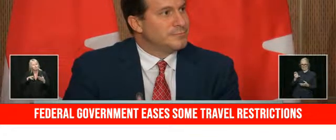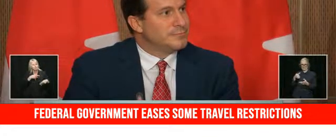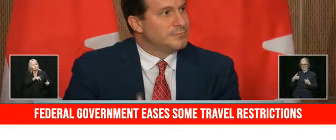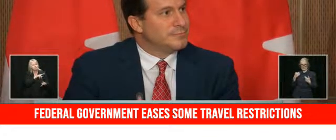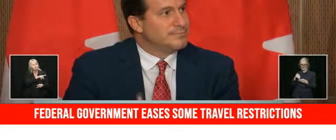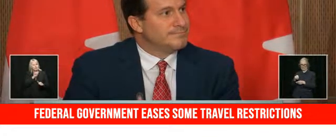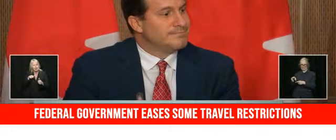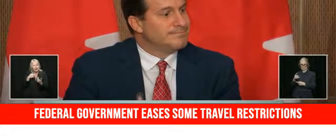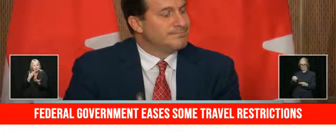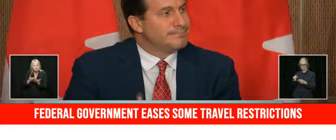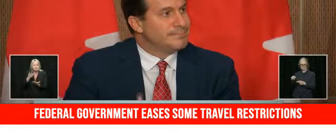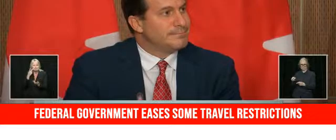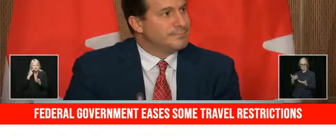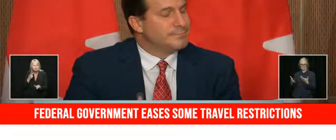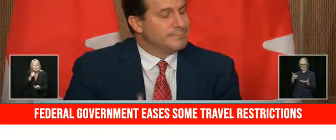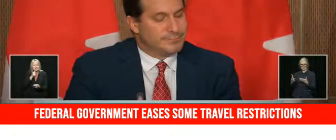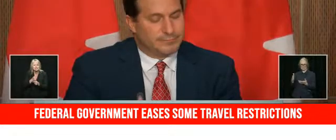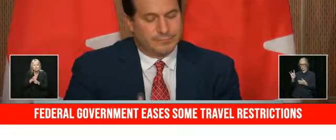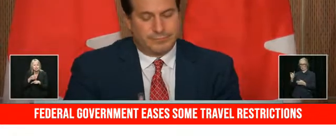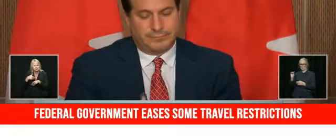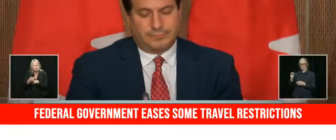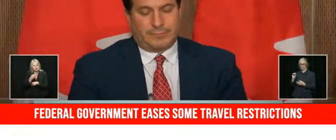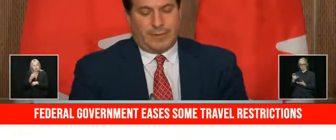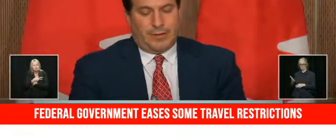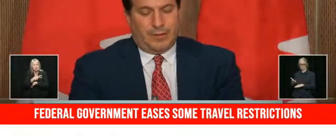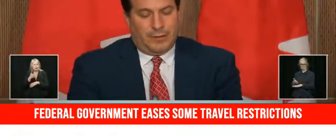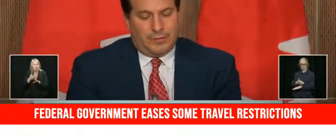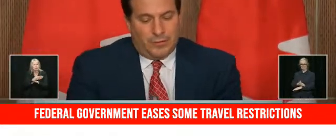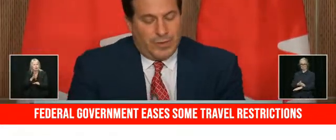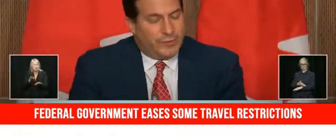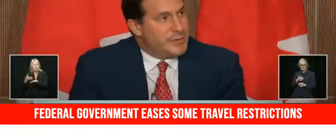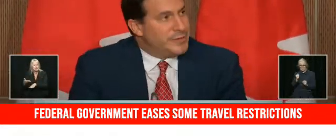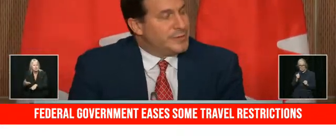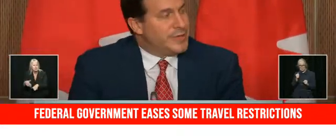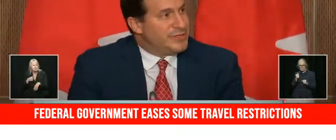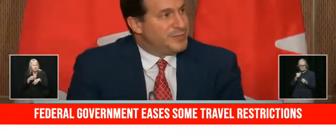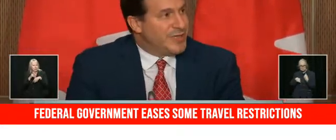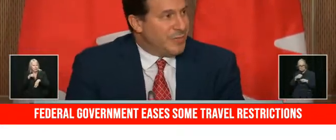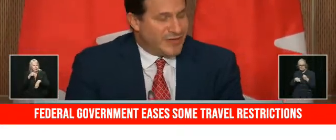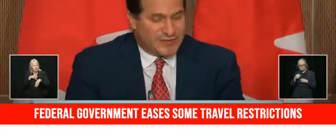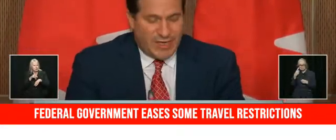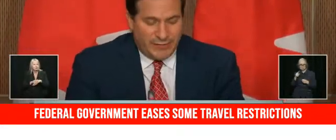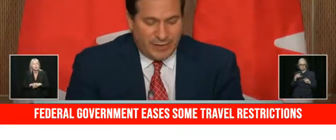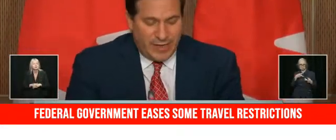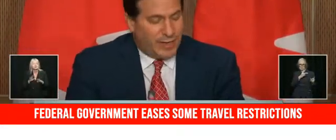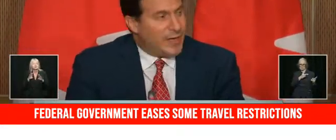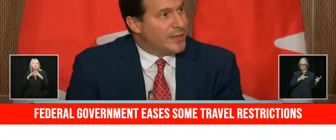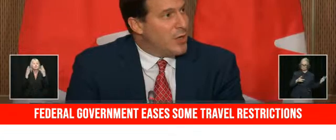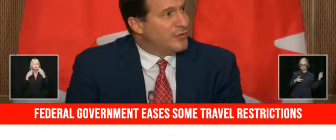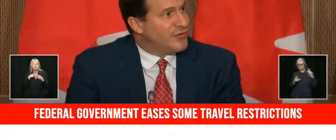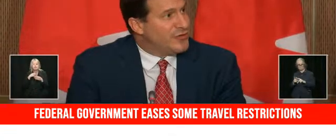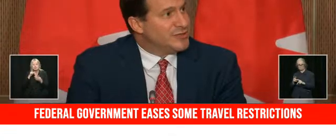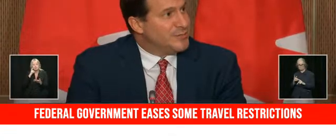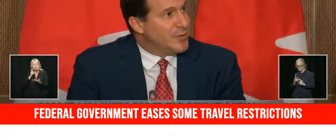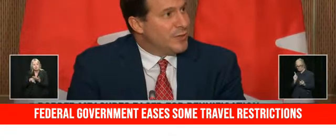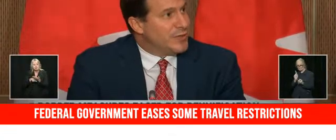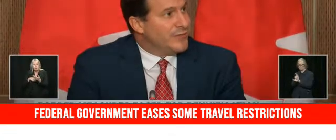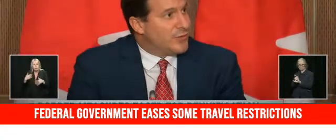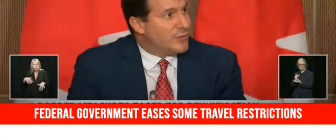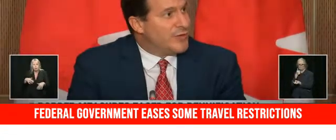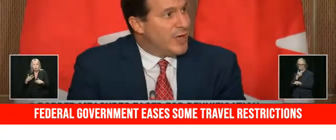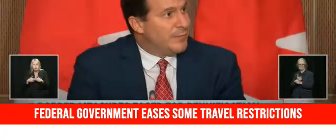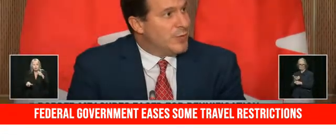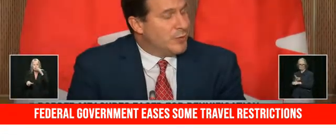get to visit her sister in the next few days from the Philippines. Well, let me just begin by saying that I acknowledge that this has been a